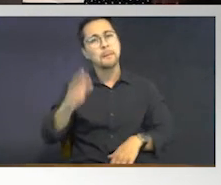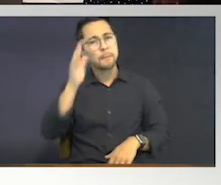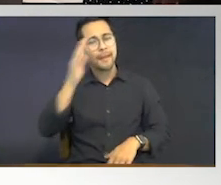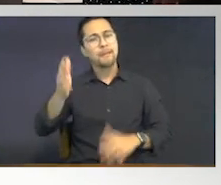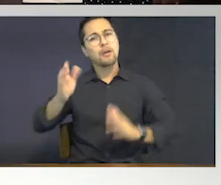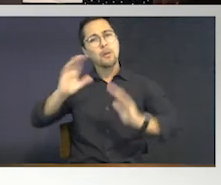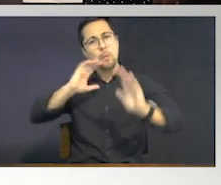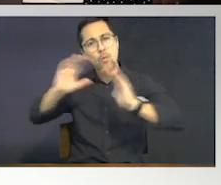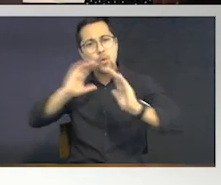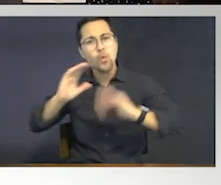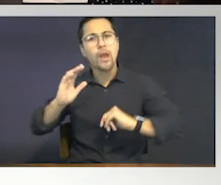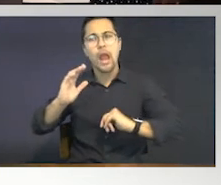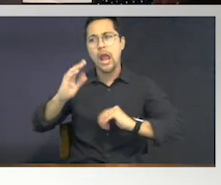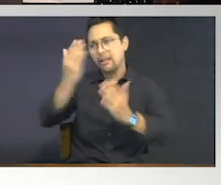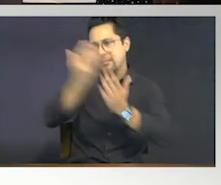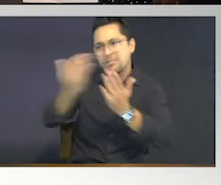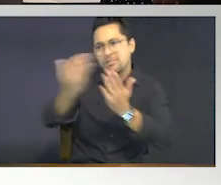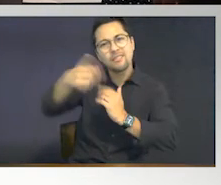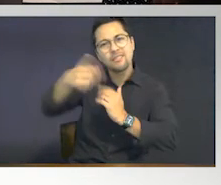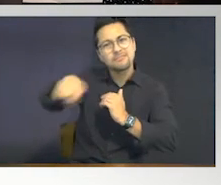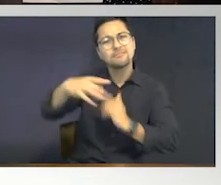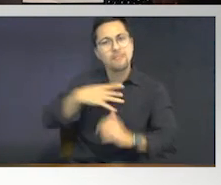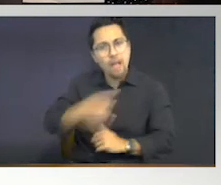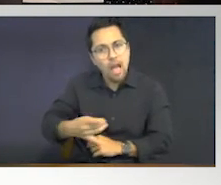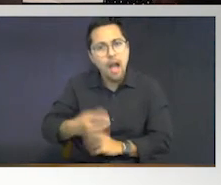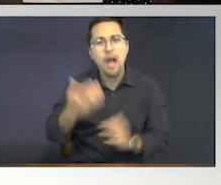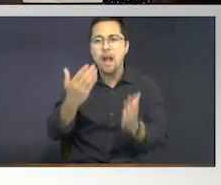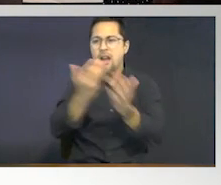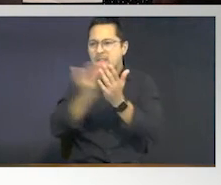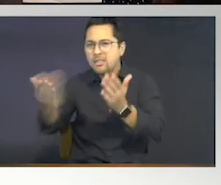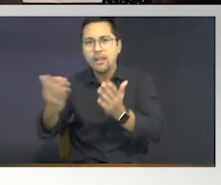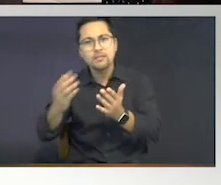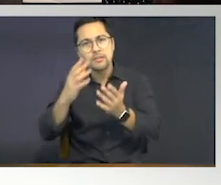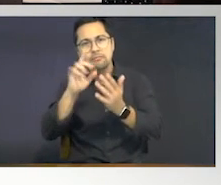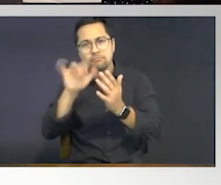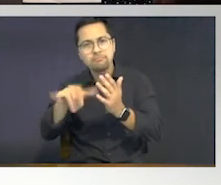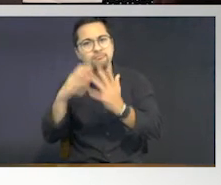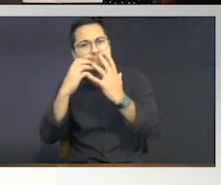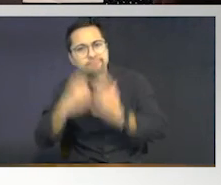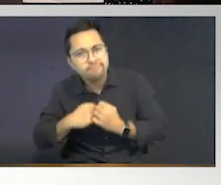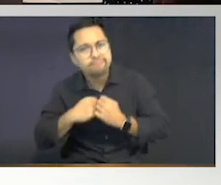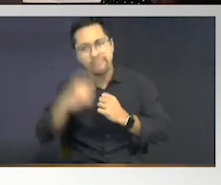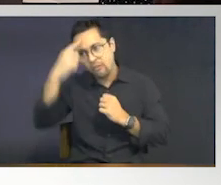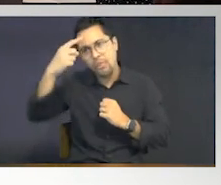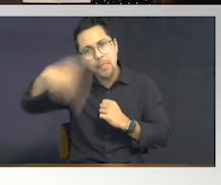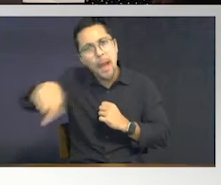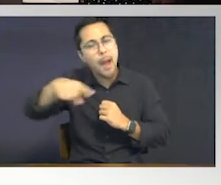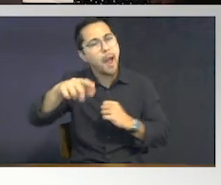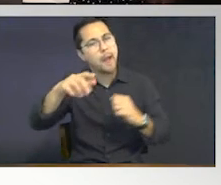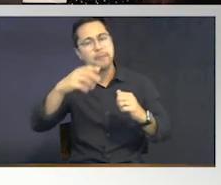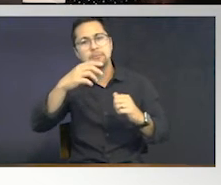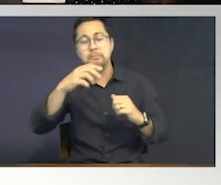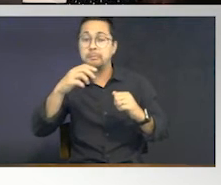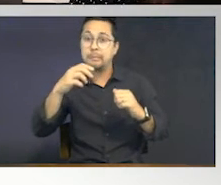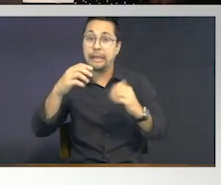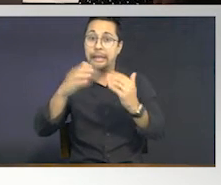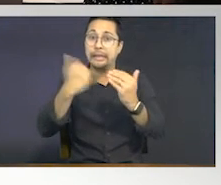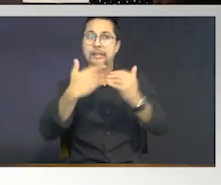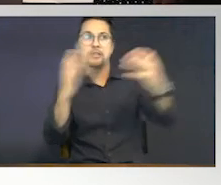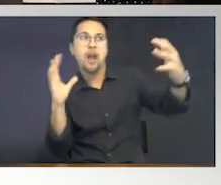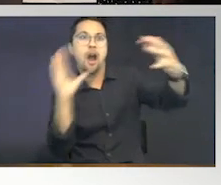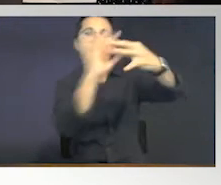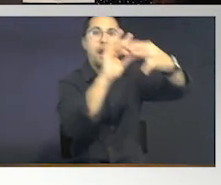things that they like, the things that are important to them, is going to make that connection. And, when